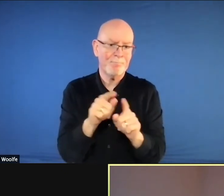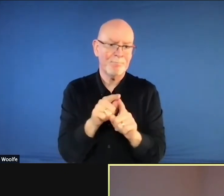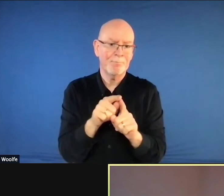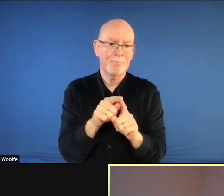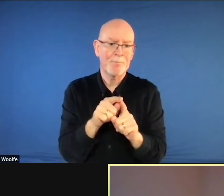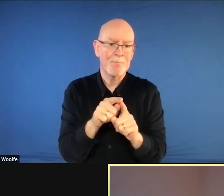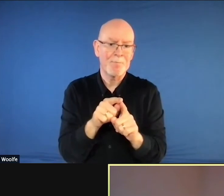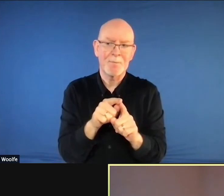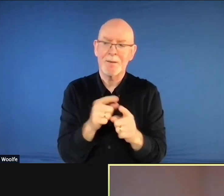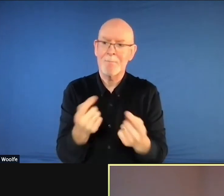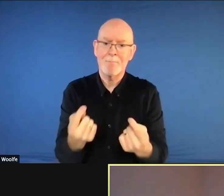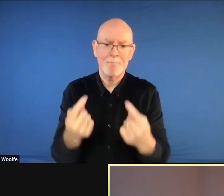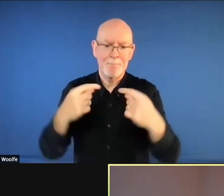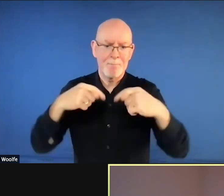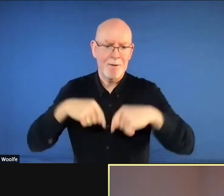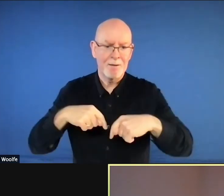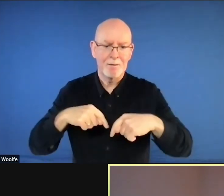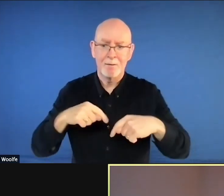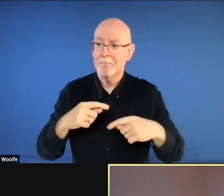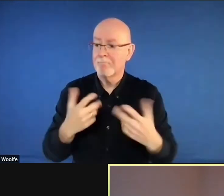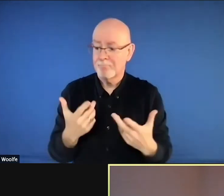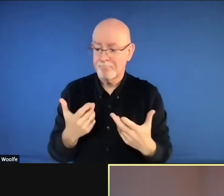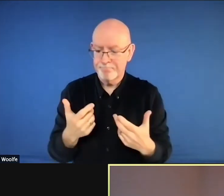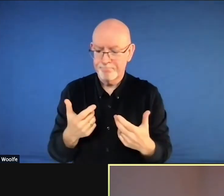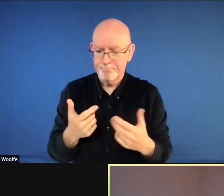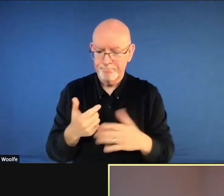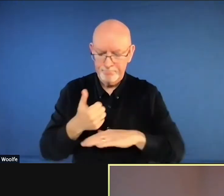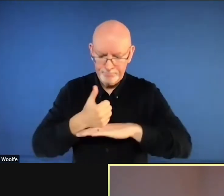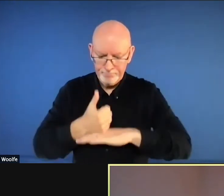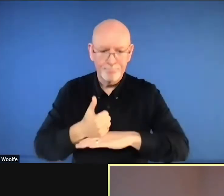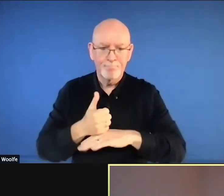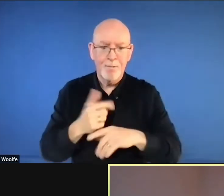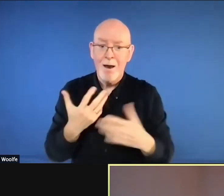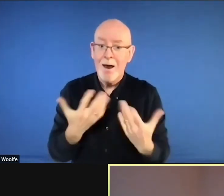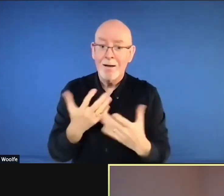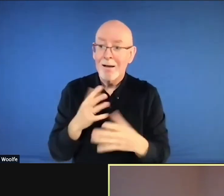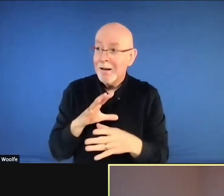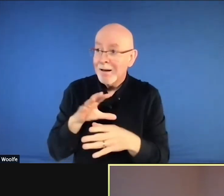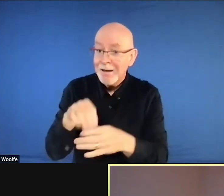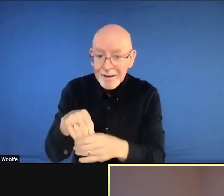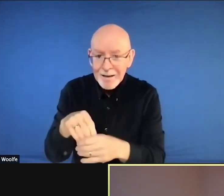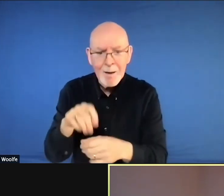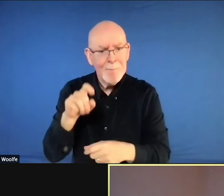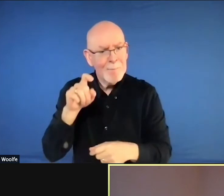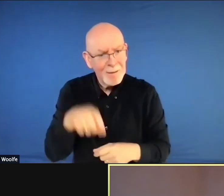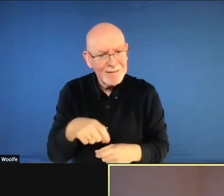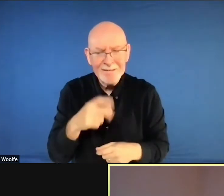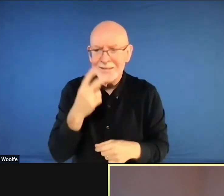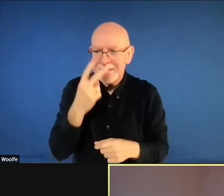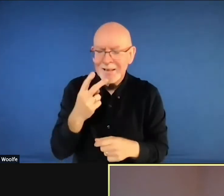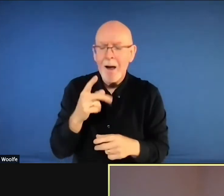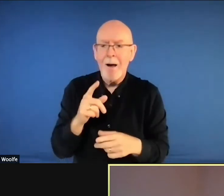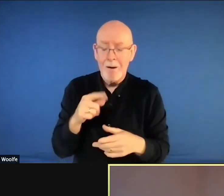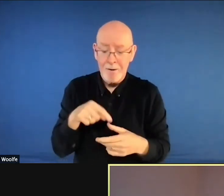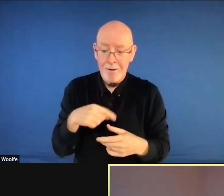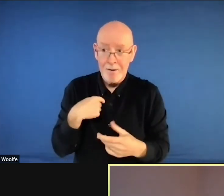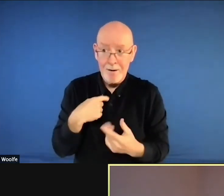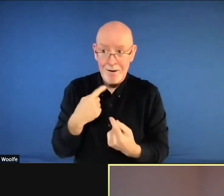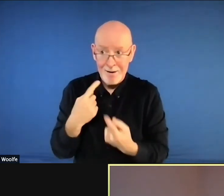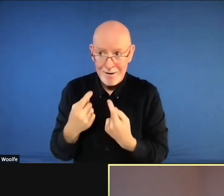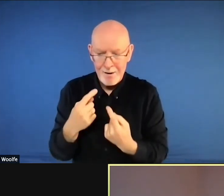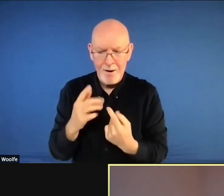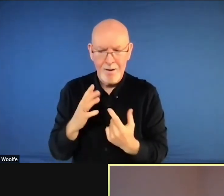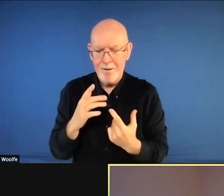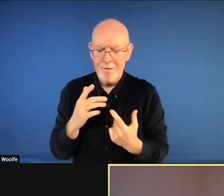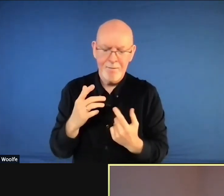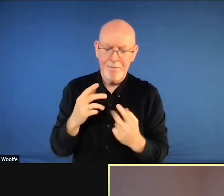again, stressing the sensitivities that need to be minded for, I think that would be the